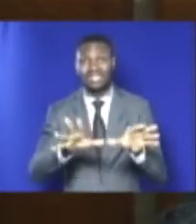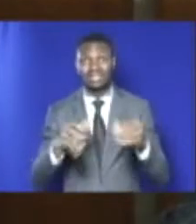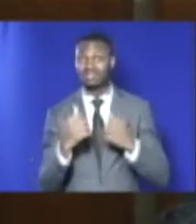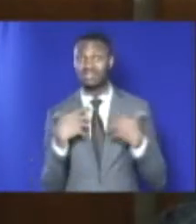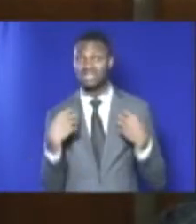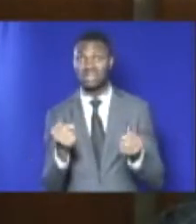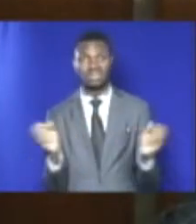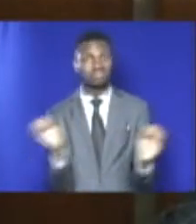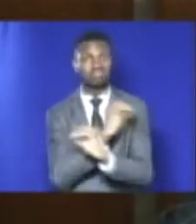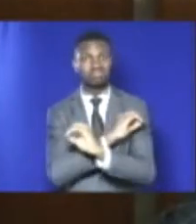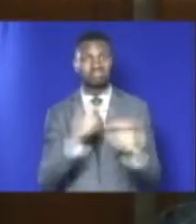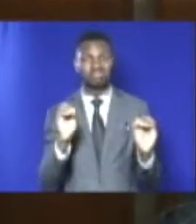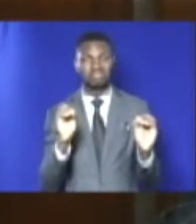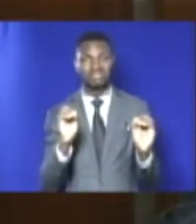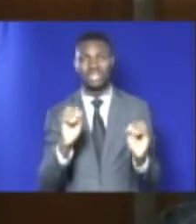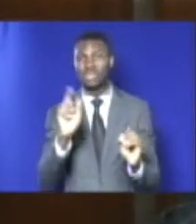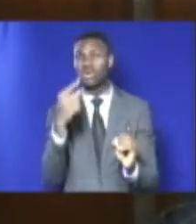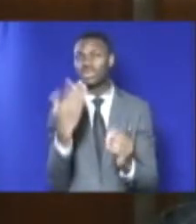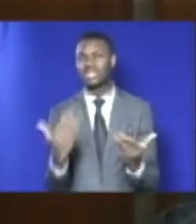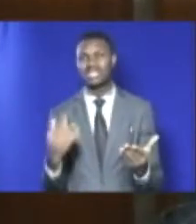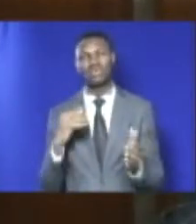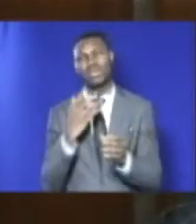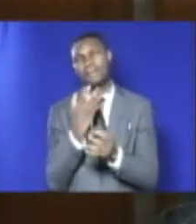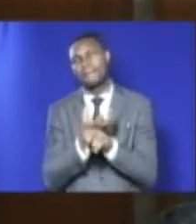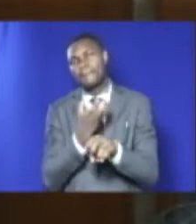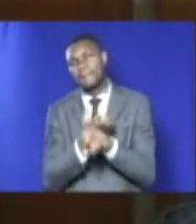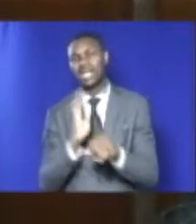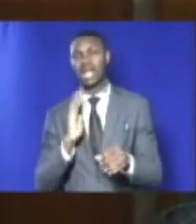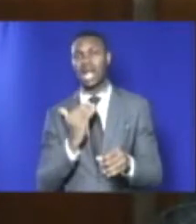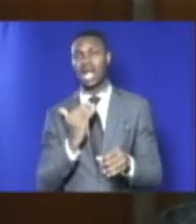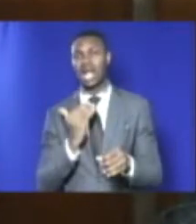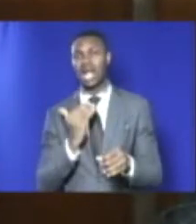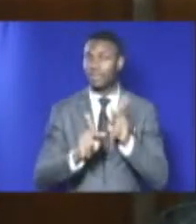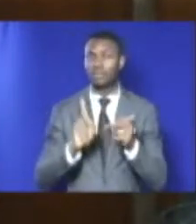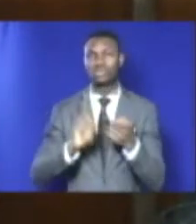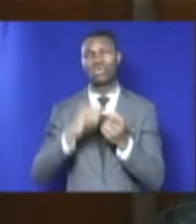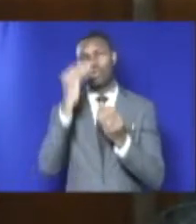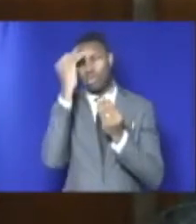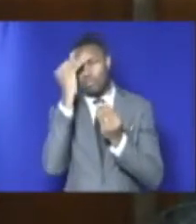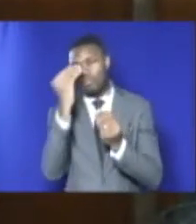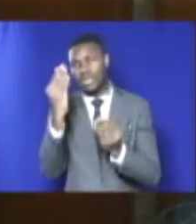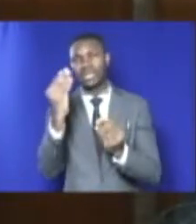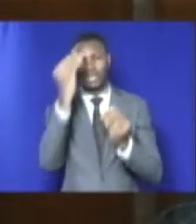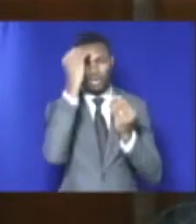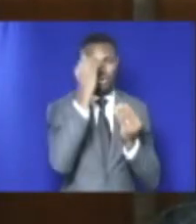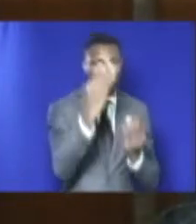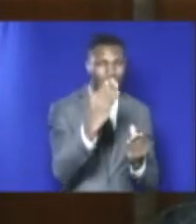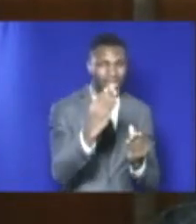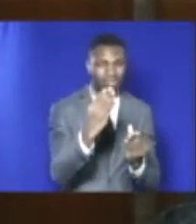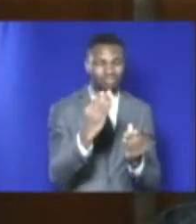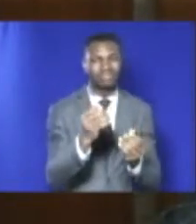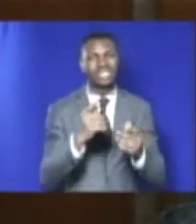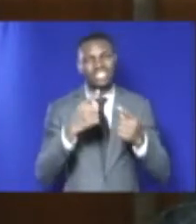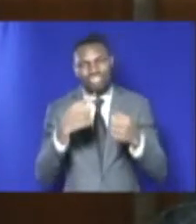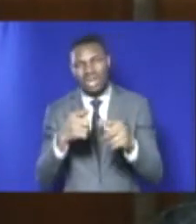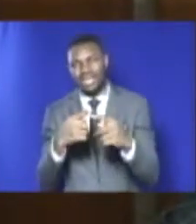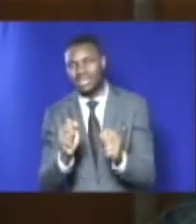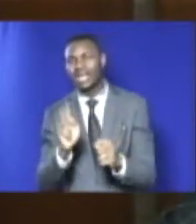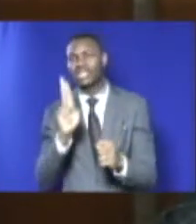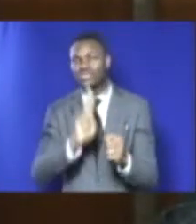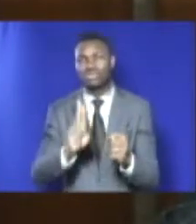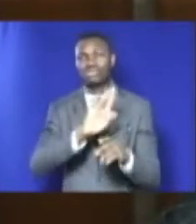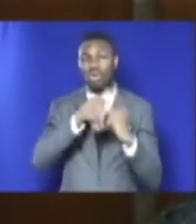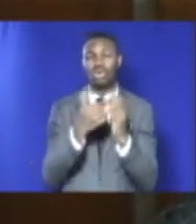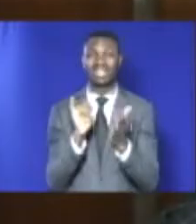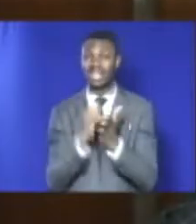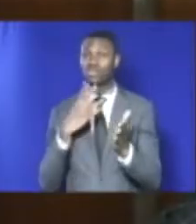only thing that we would continue to appeal to our people to adhere to is the non-pharmaceutical interventions.